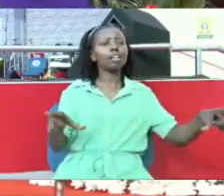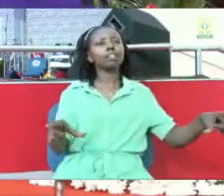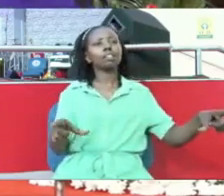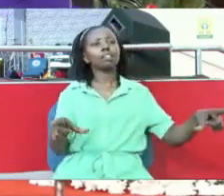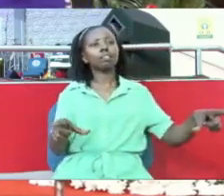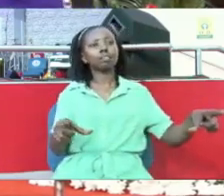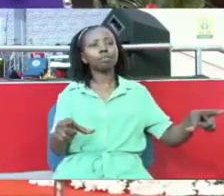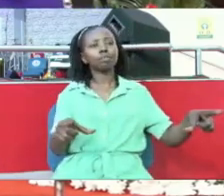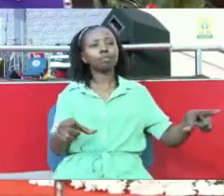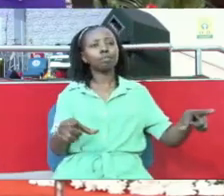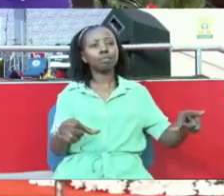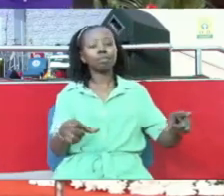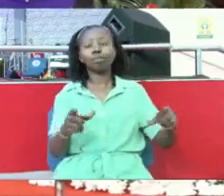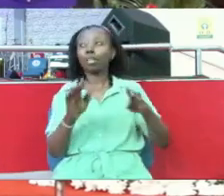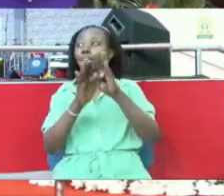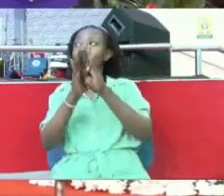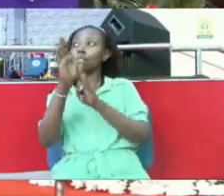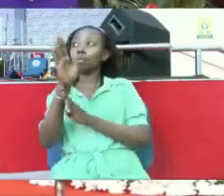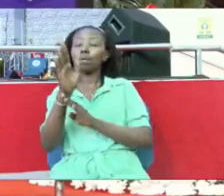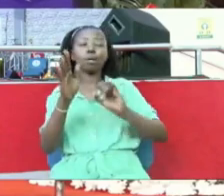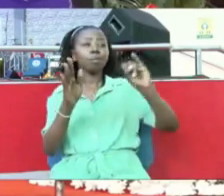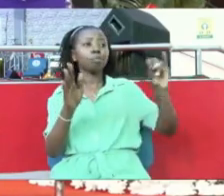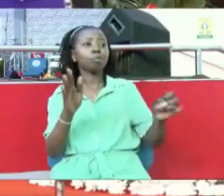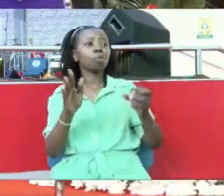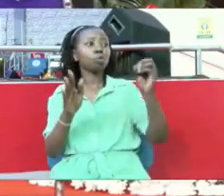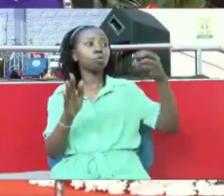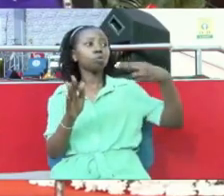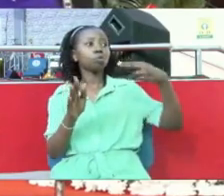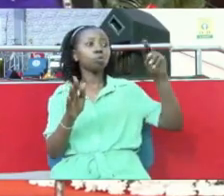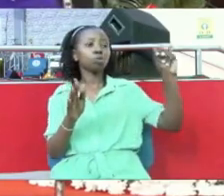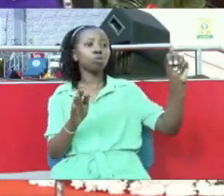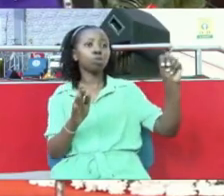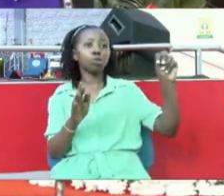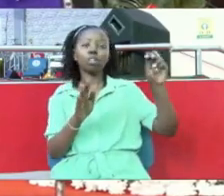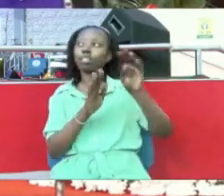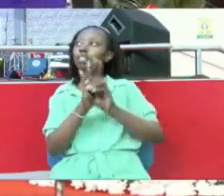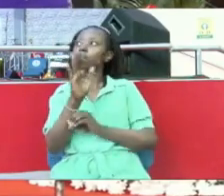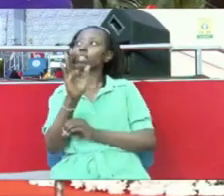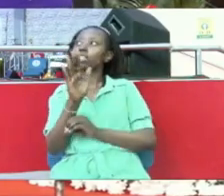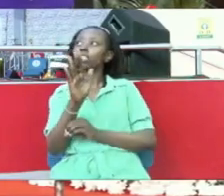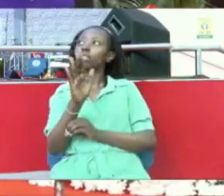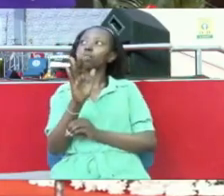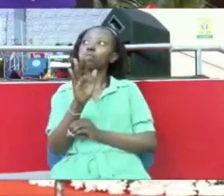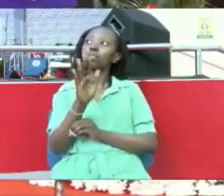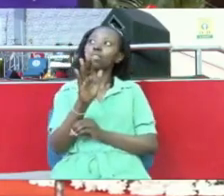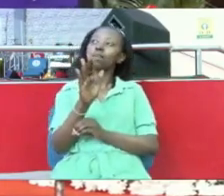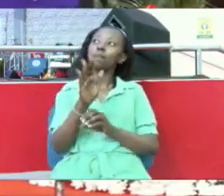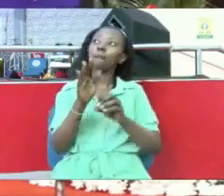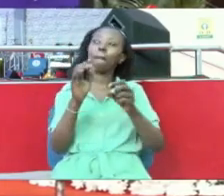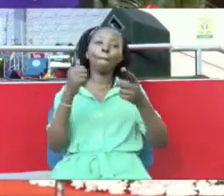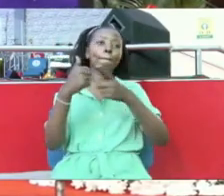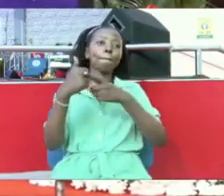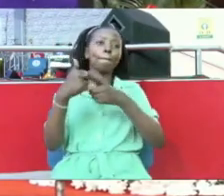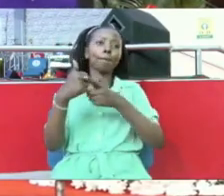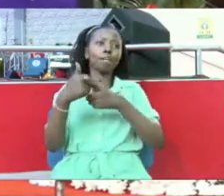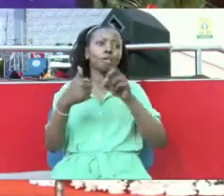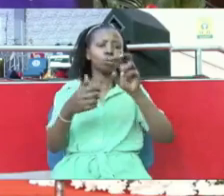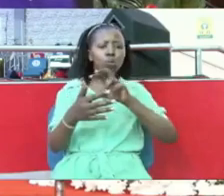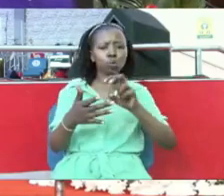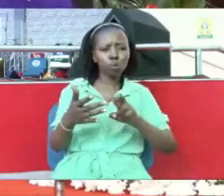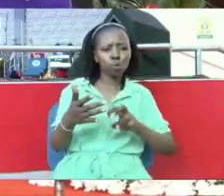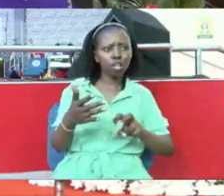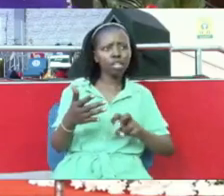nyikani. In the book of John chapter 6 verse 1 to 14, we won't read the whole of it. John chapter 6, you can write it and read it